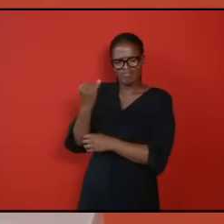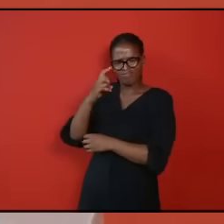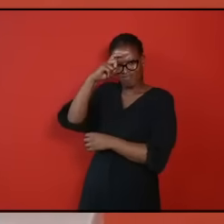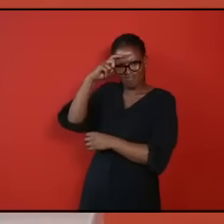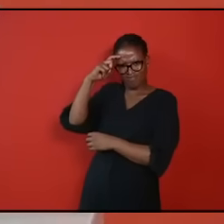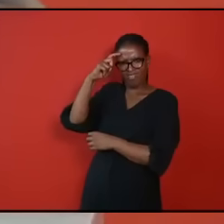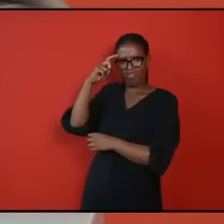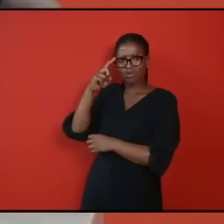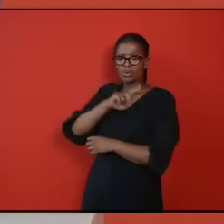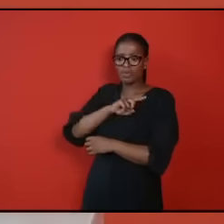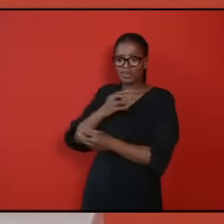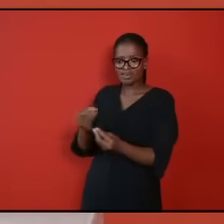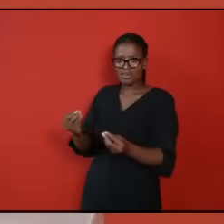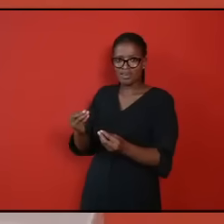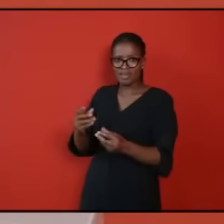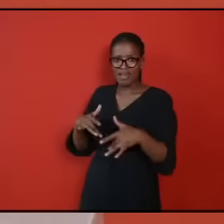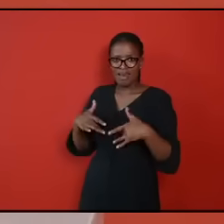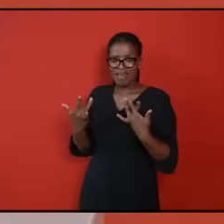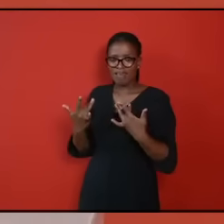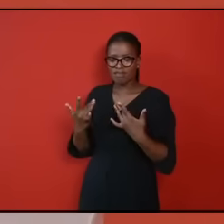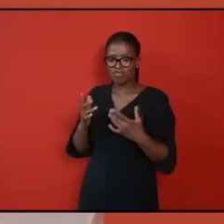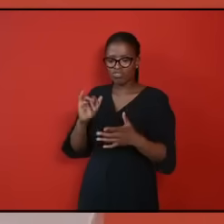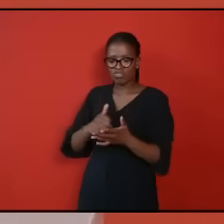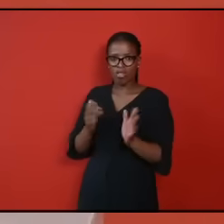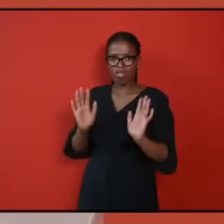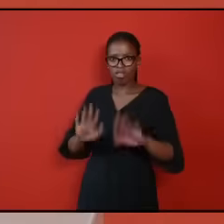with the life of your child. It's our children.